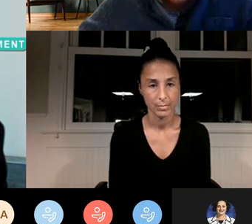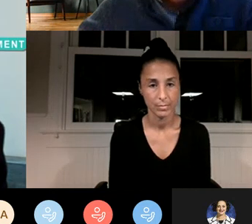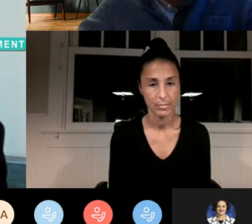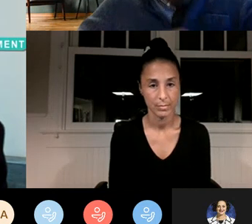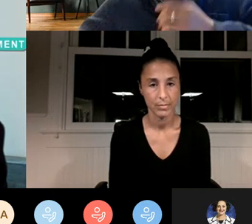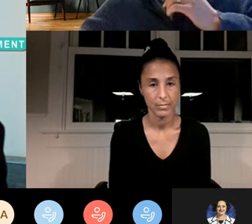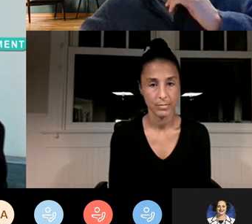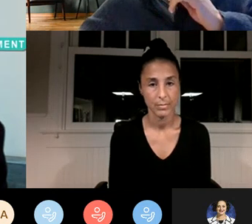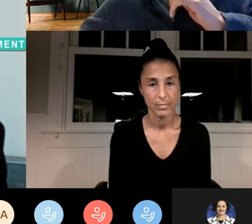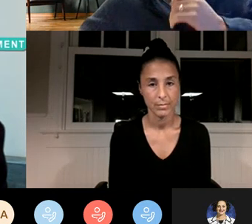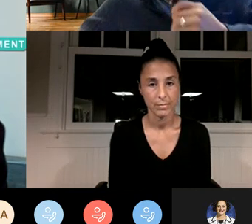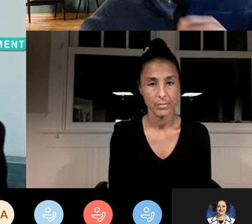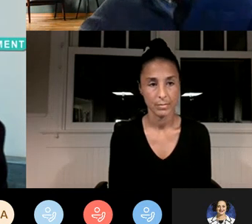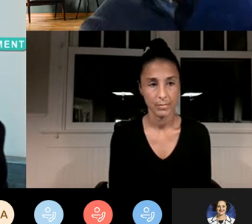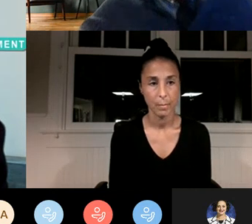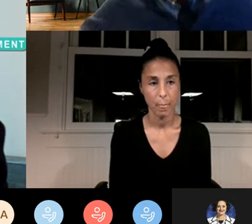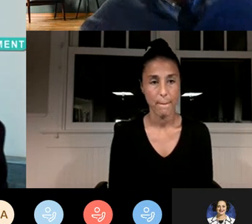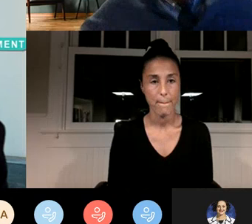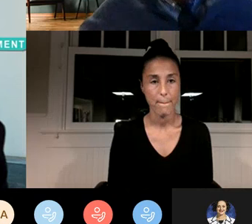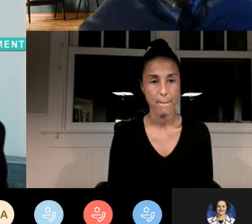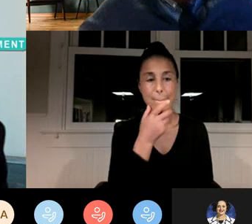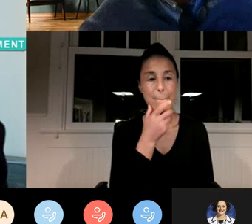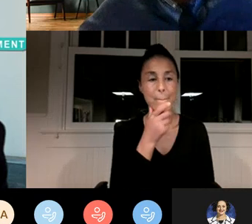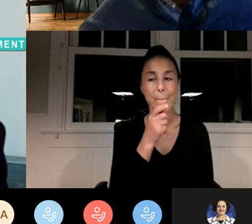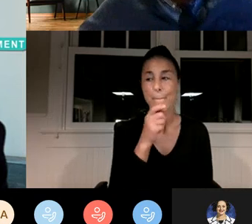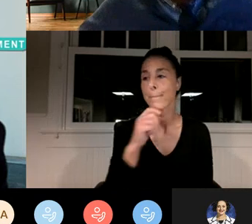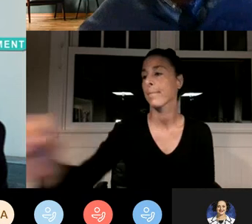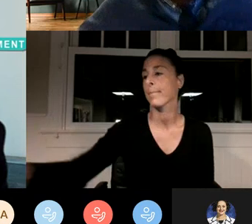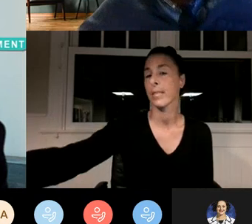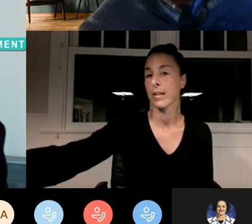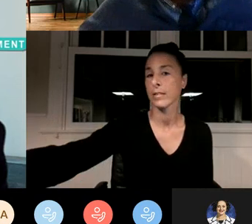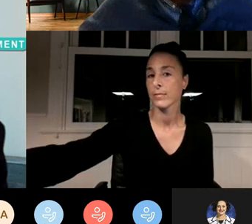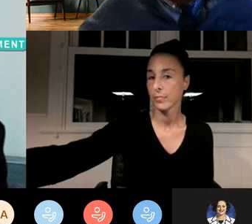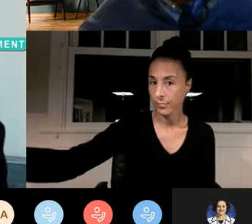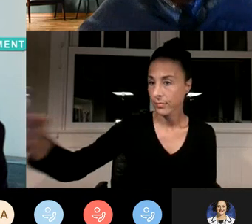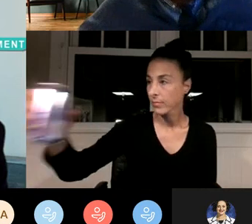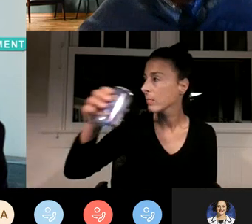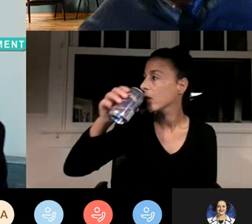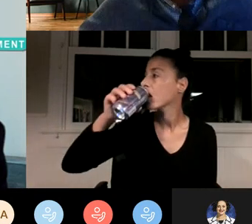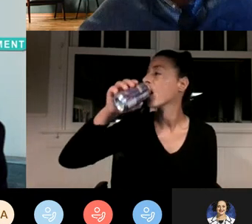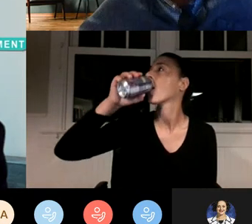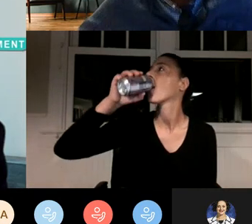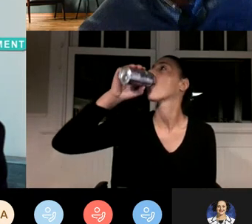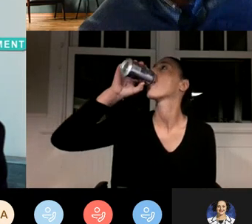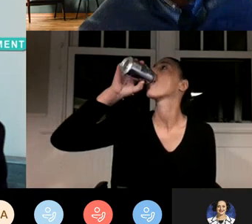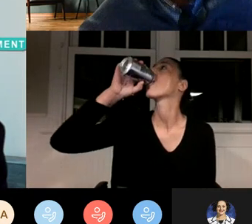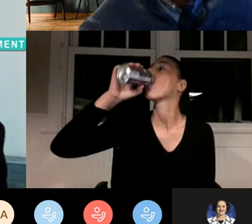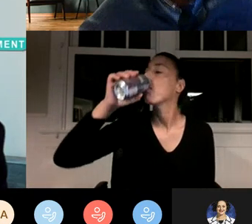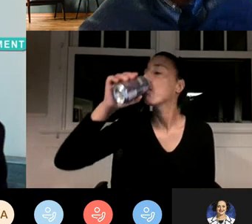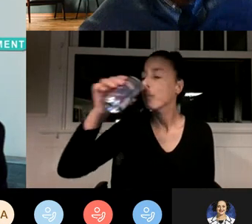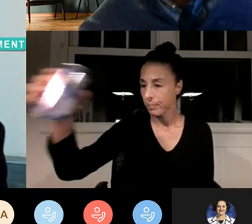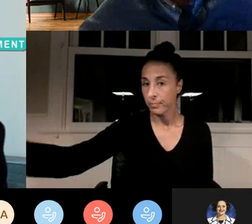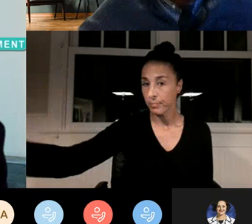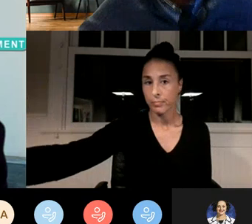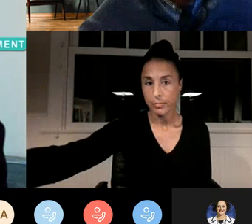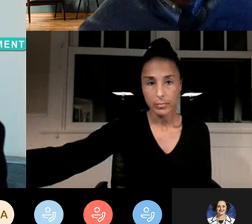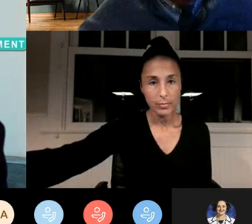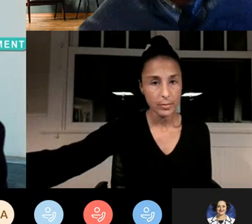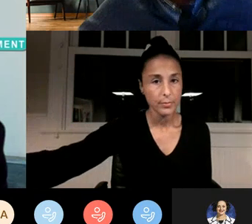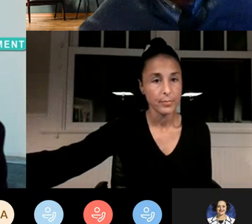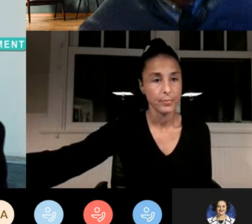I just want to let people know that at some point we'll need to move on, you know, to the other nominations, but hopefully we can get through as many questions as we can. So I just